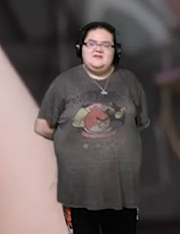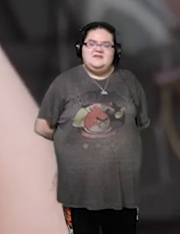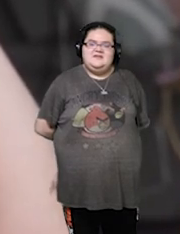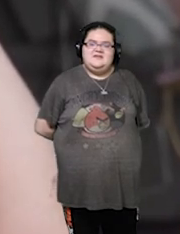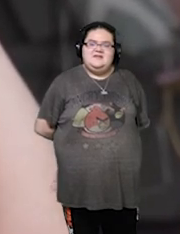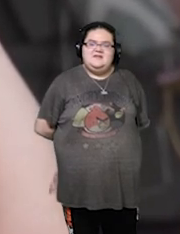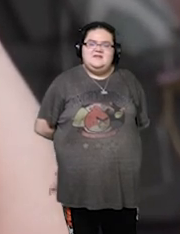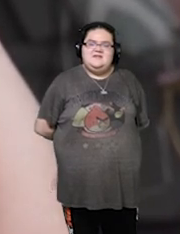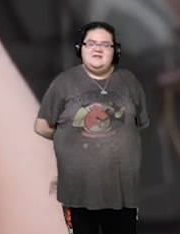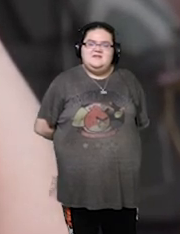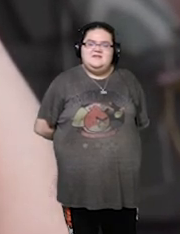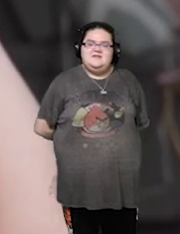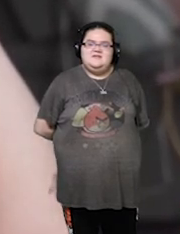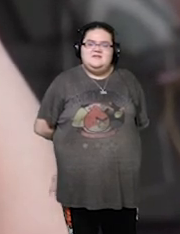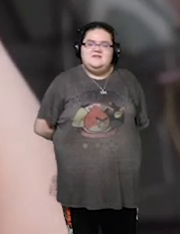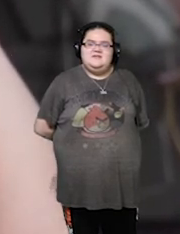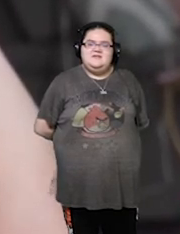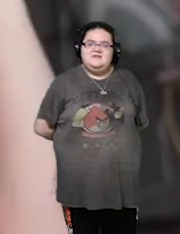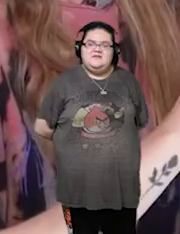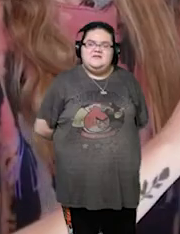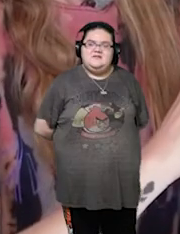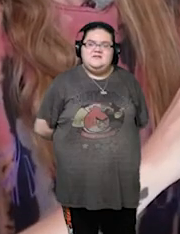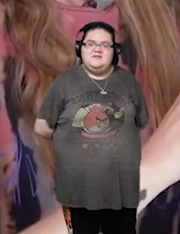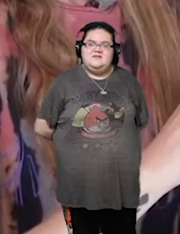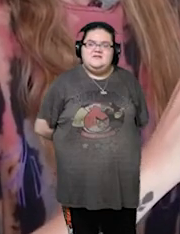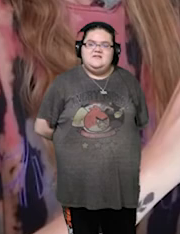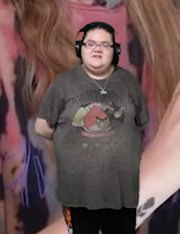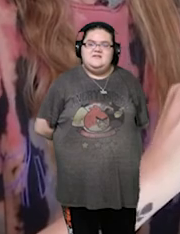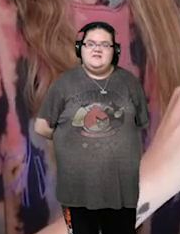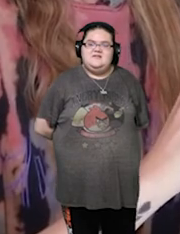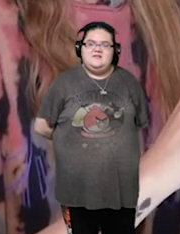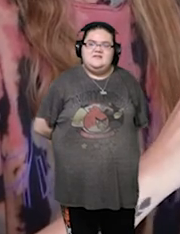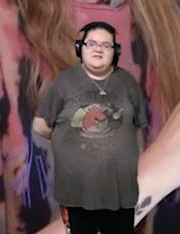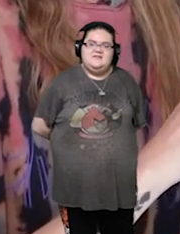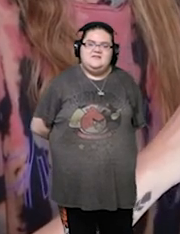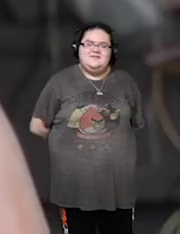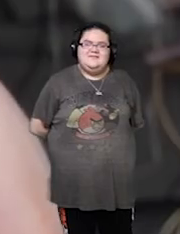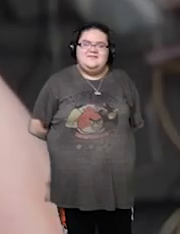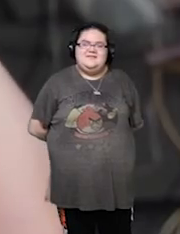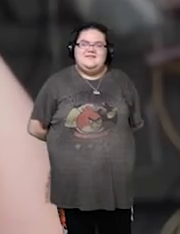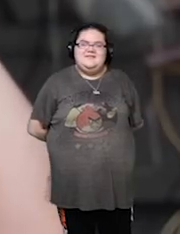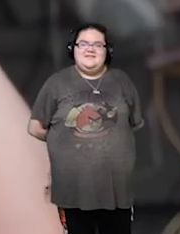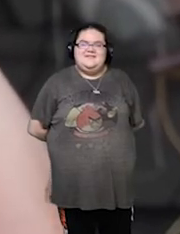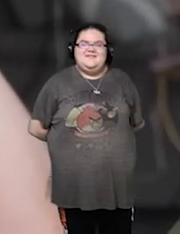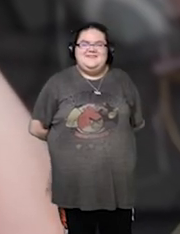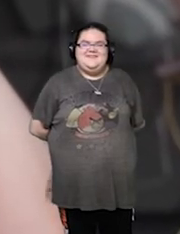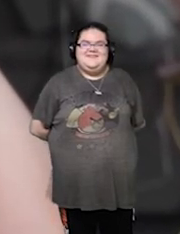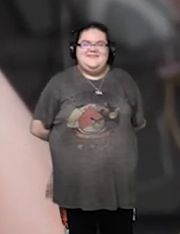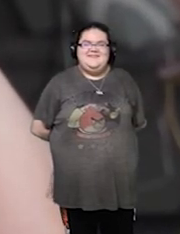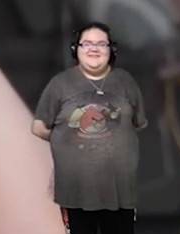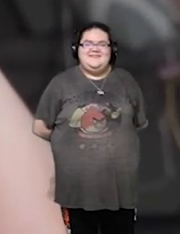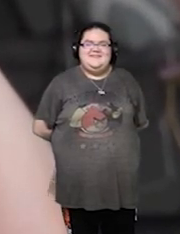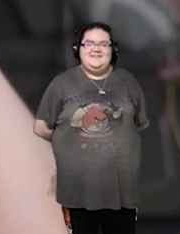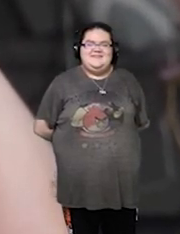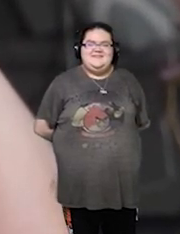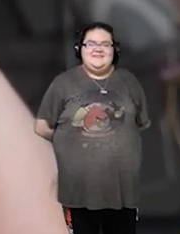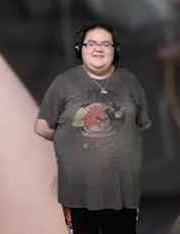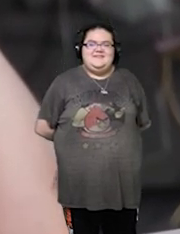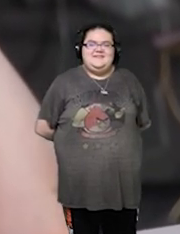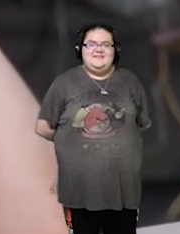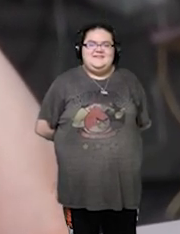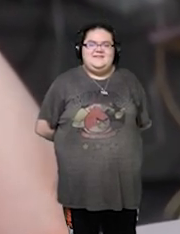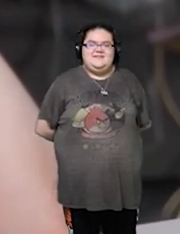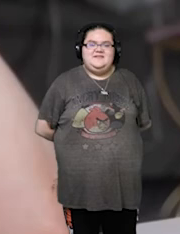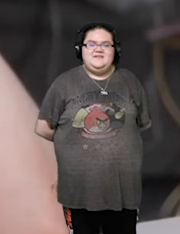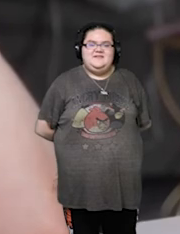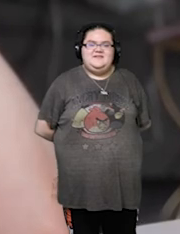yeah, it took a while to get it going. Can I find a pump? Where's the pump, please? I've literally got my hands all over it now. It's a mess. Surely they wouldn't charge you a lot for this because there's not much in it.